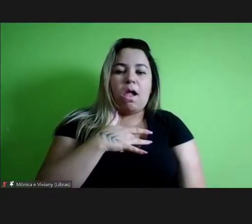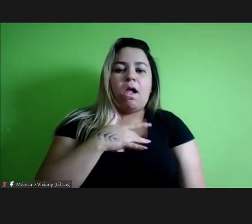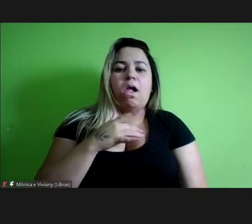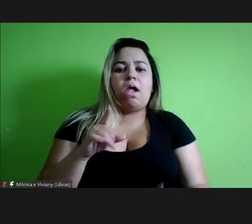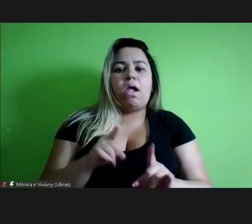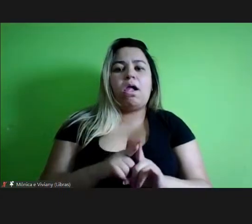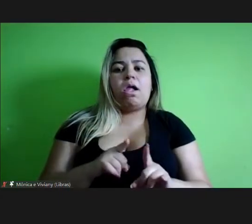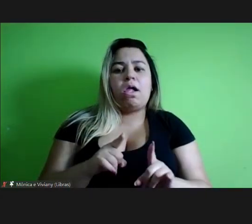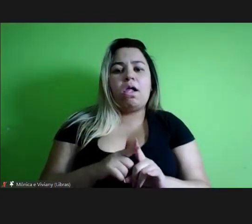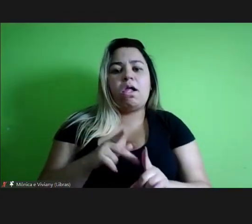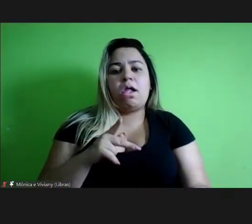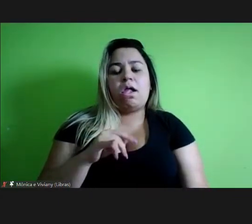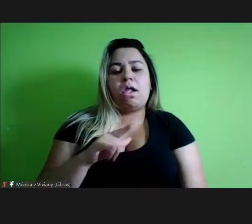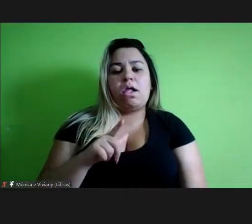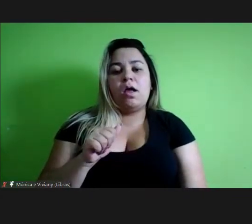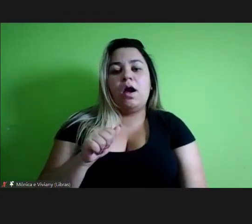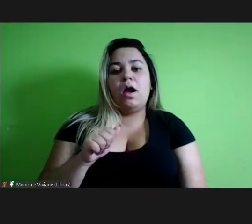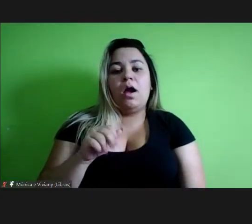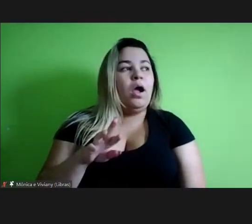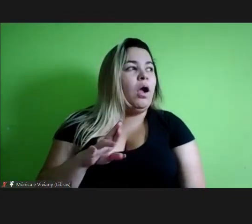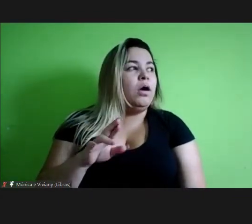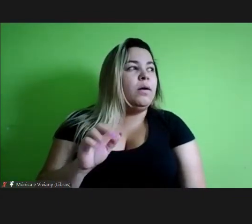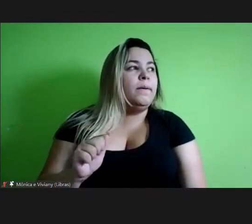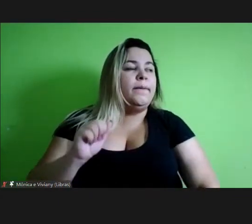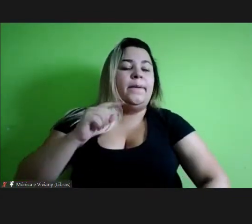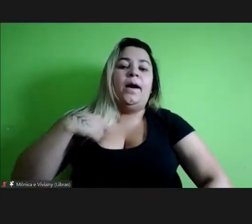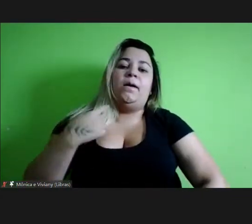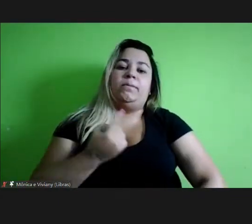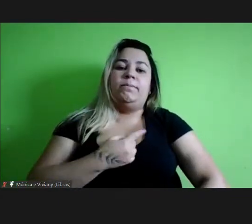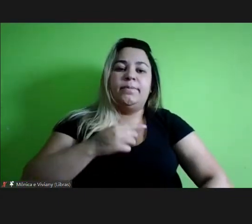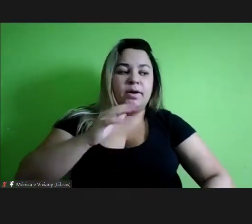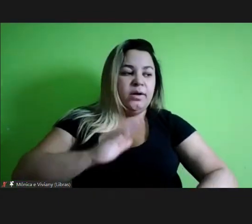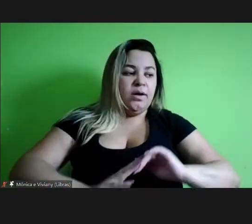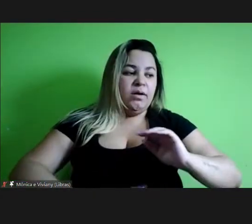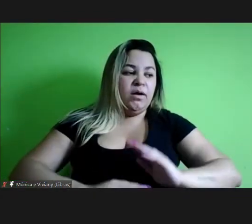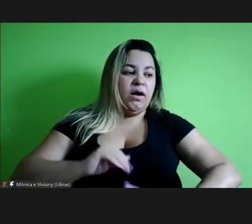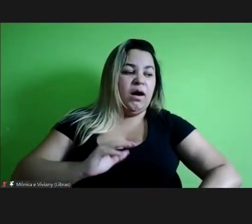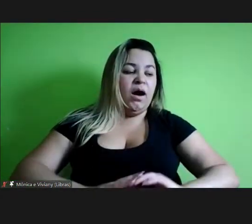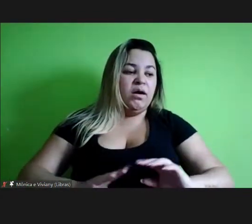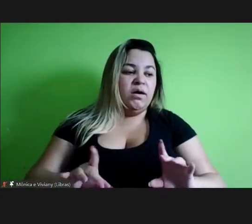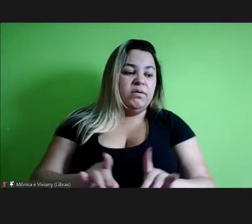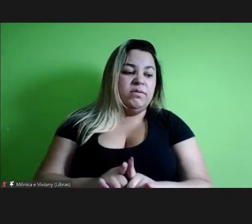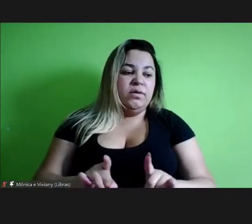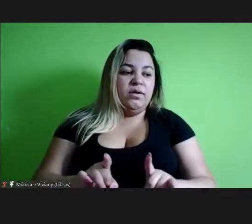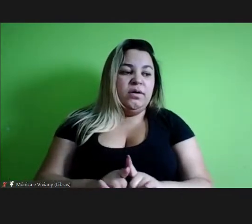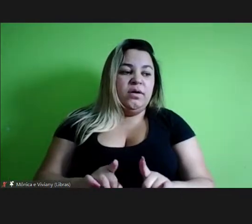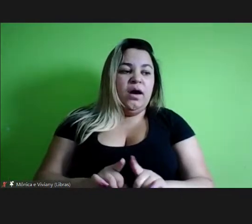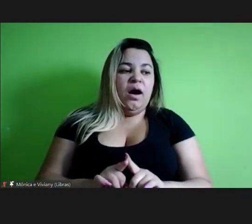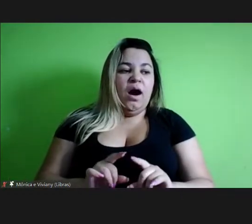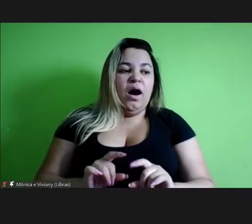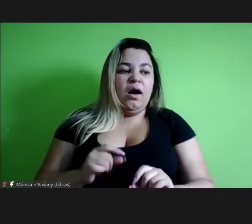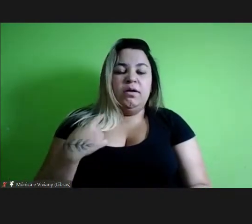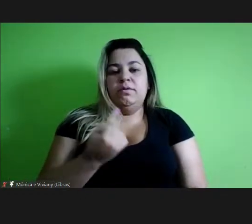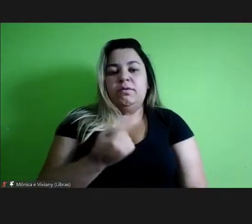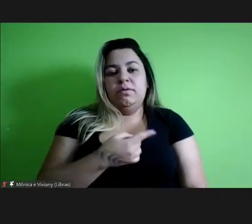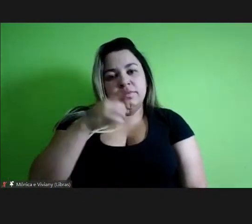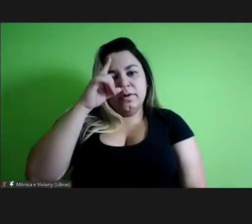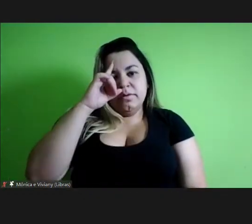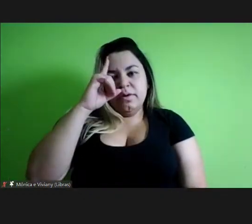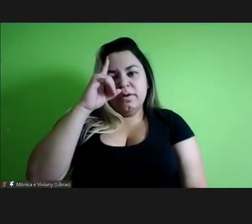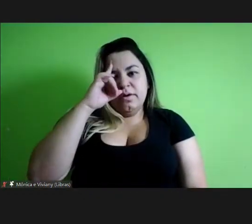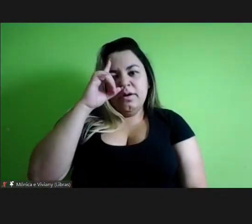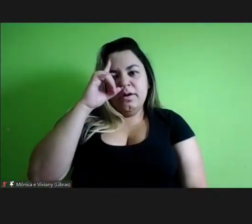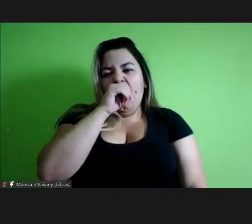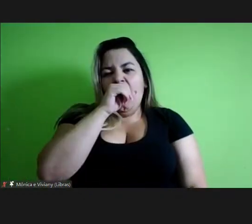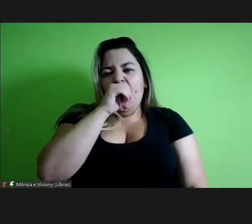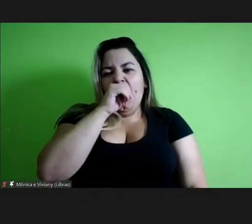food. That is at the core. That is one of the pillars of our profession, and it is a pillar in our